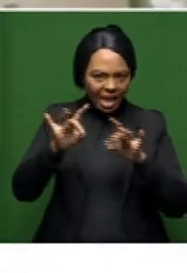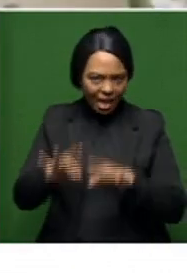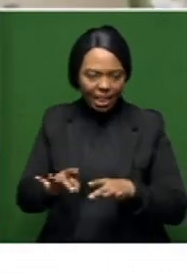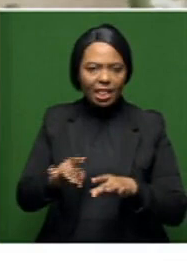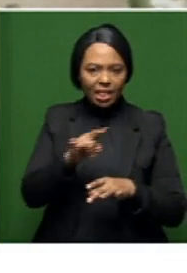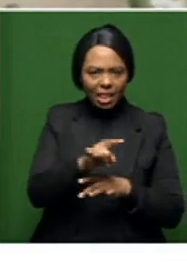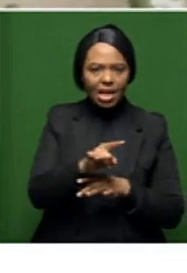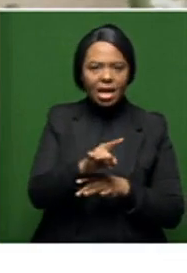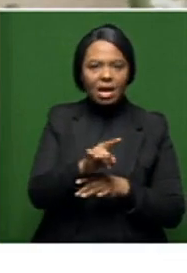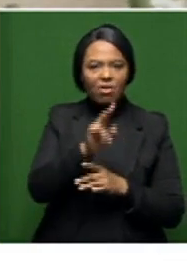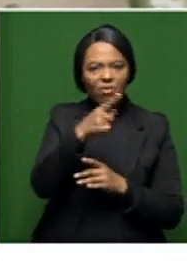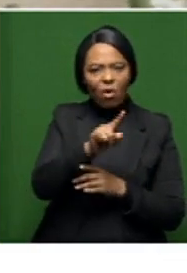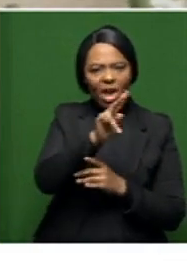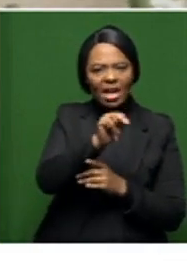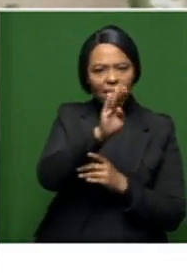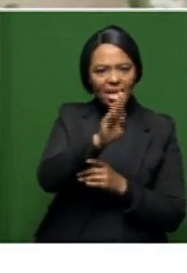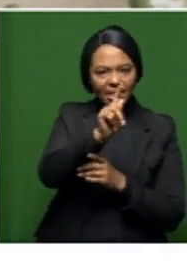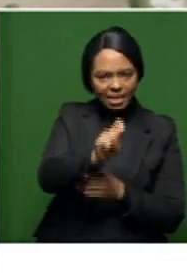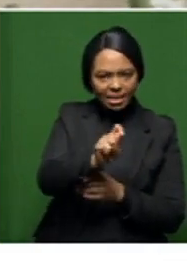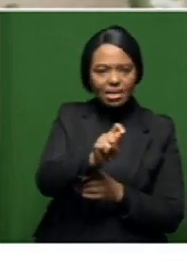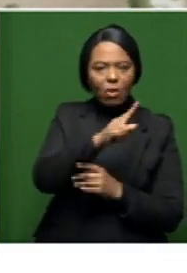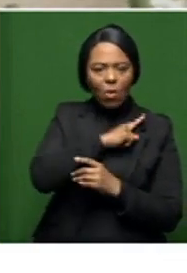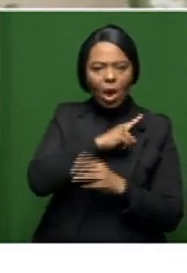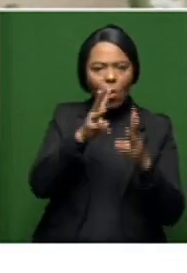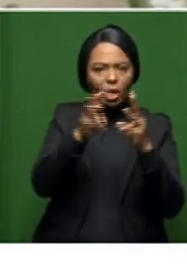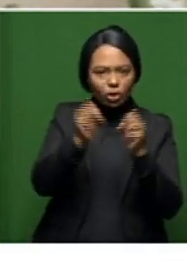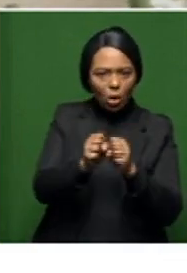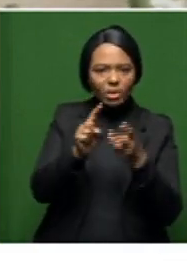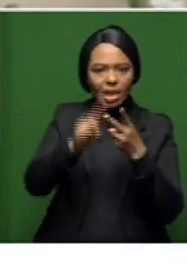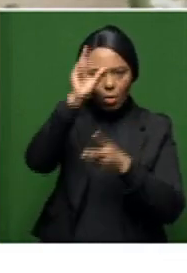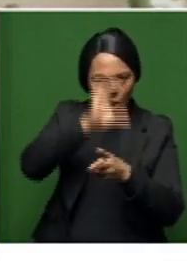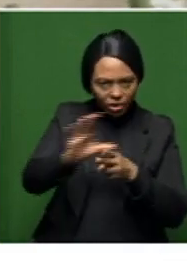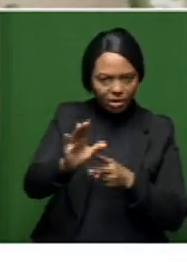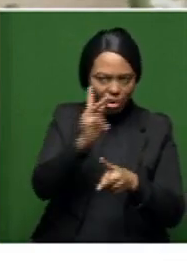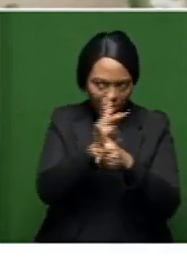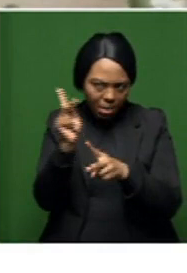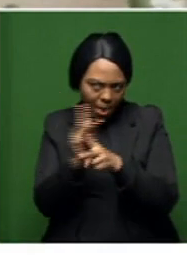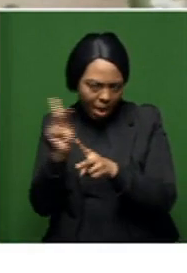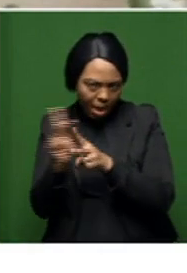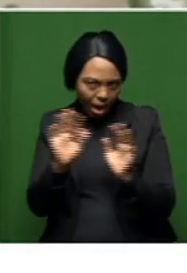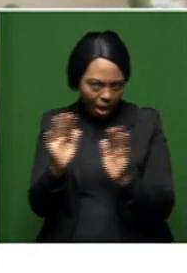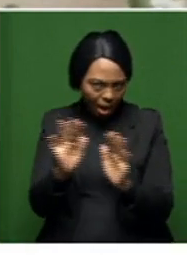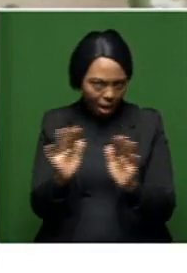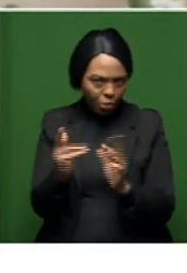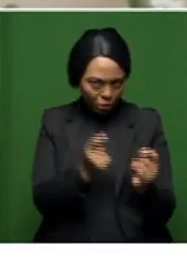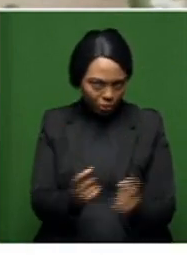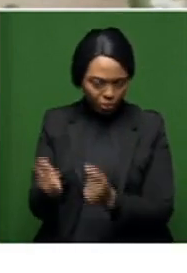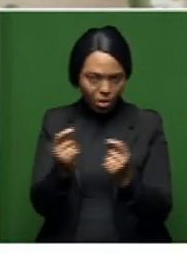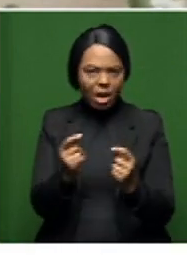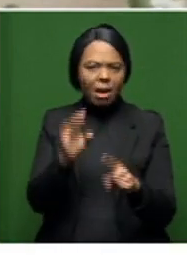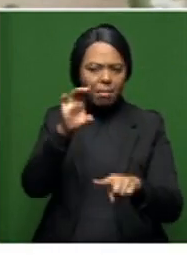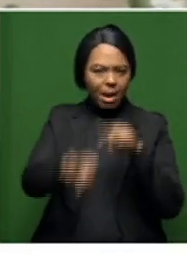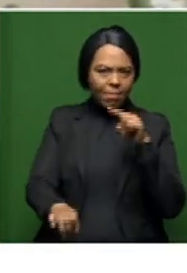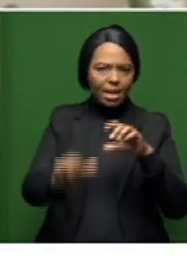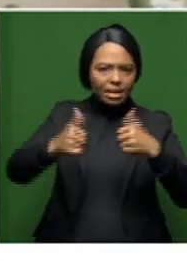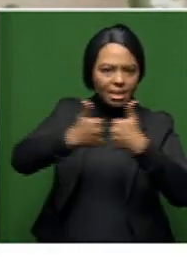we developed and launched the first NBT preparation workshops and courses for these learners across South Africa. And we find the real challenge here is that the